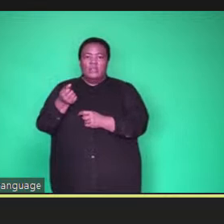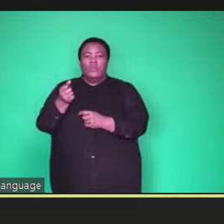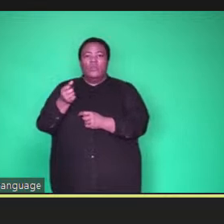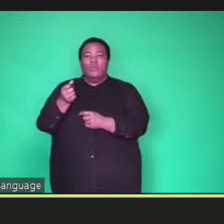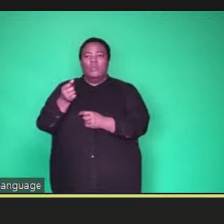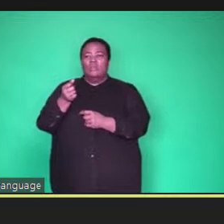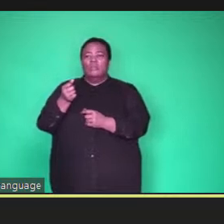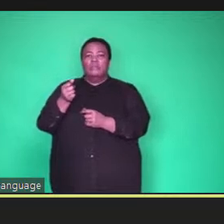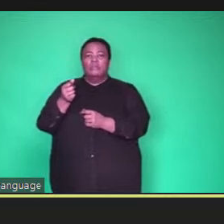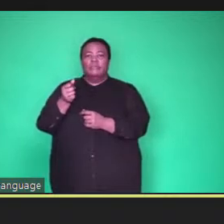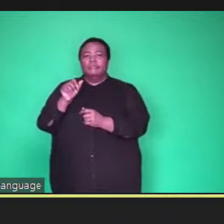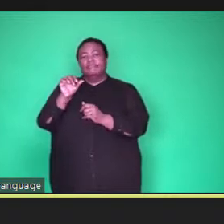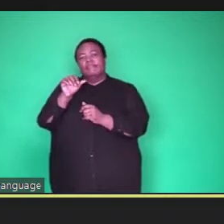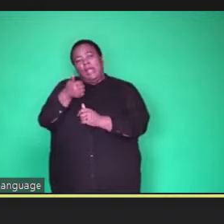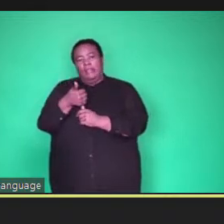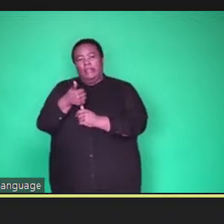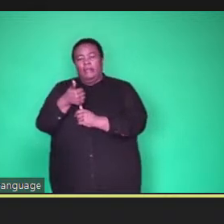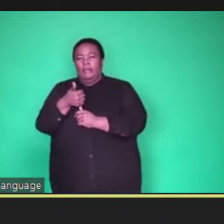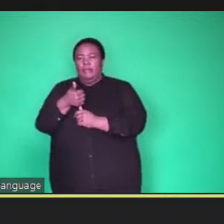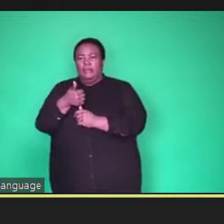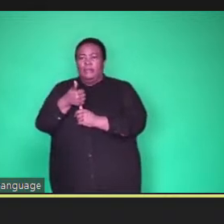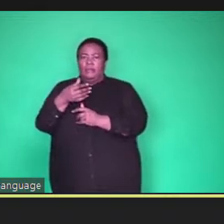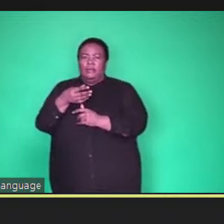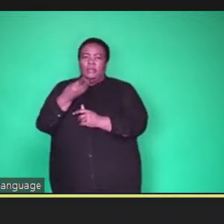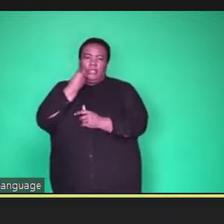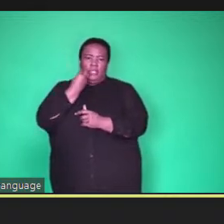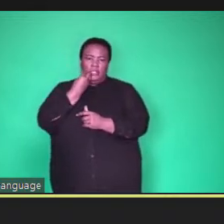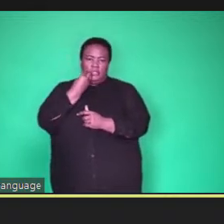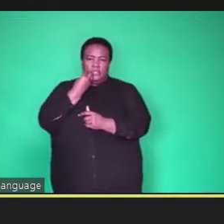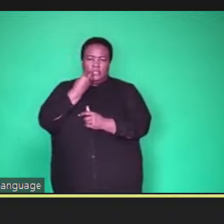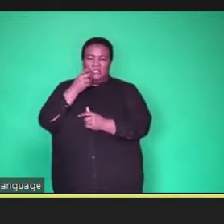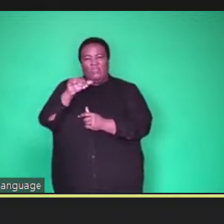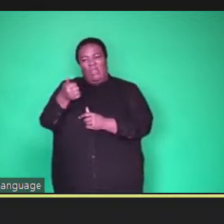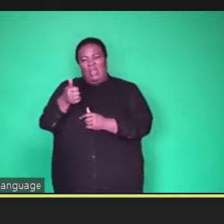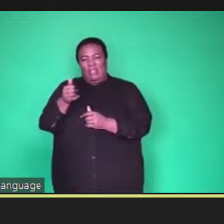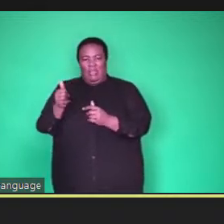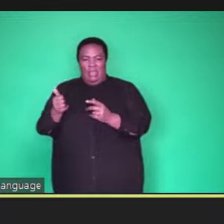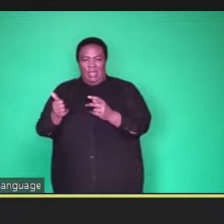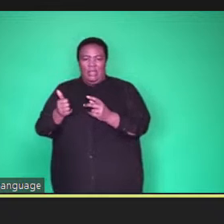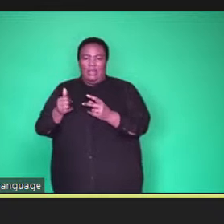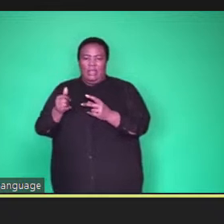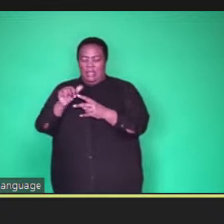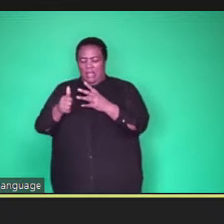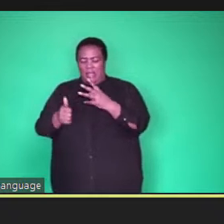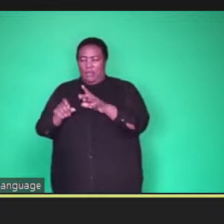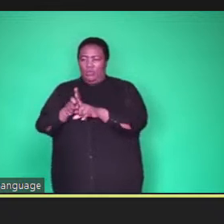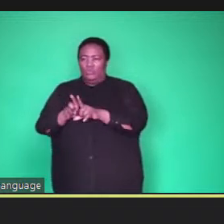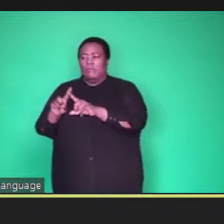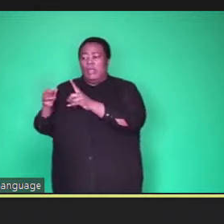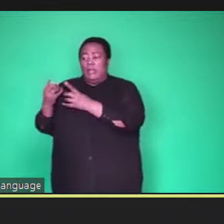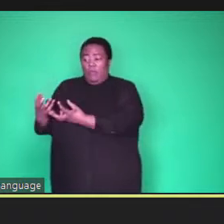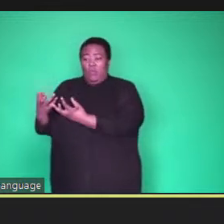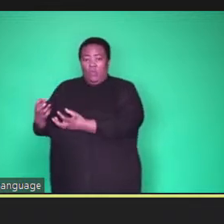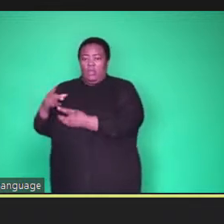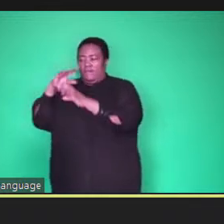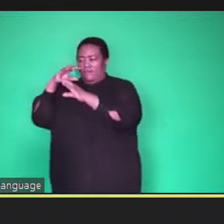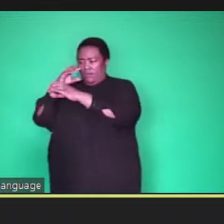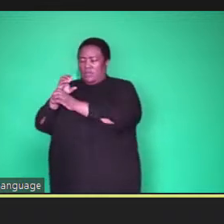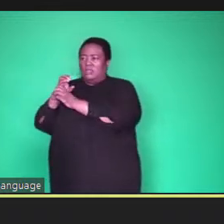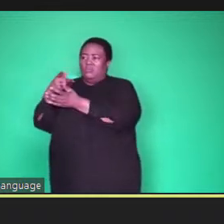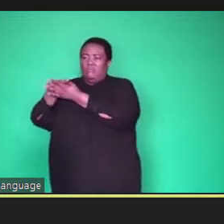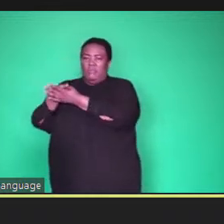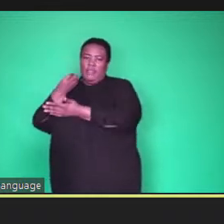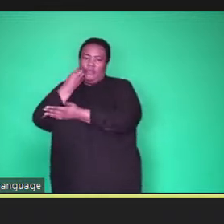and poorer households less from the remittances. So just also a sense of the lack of homogeneity